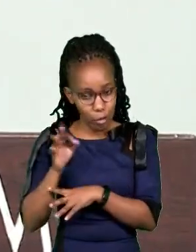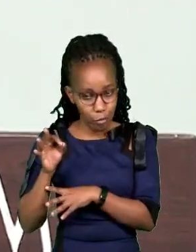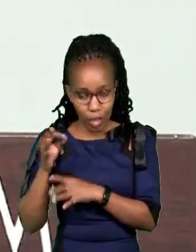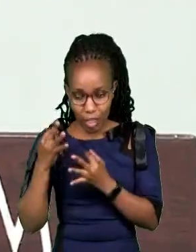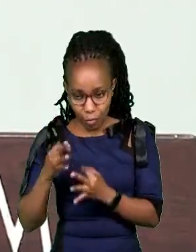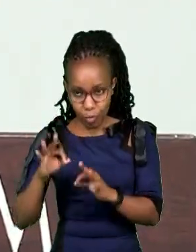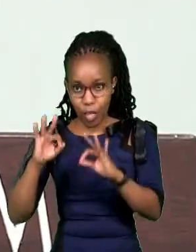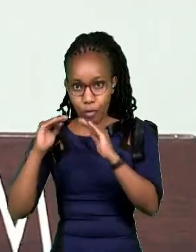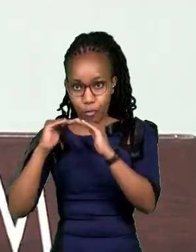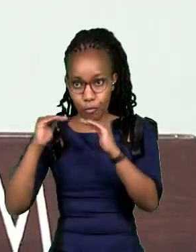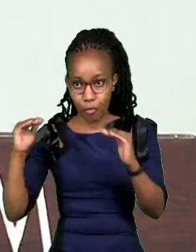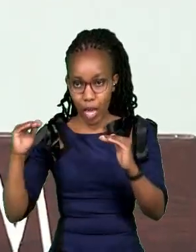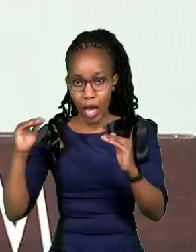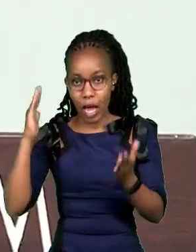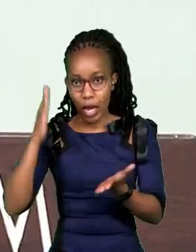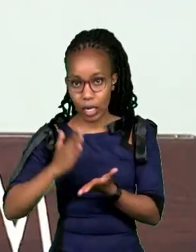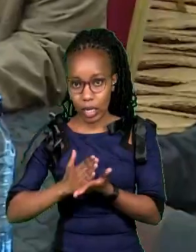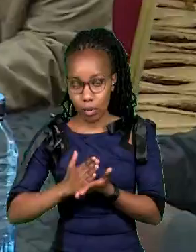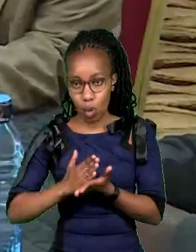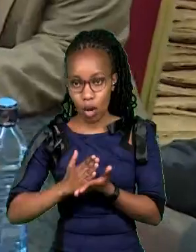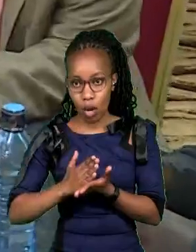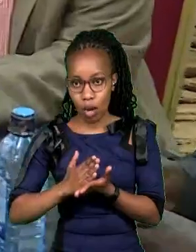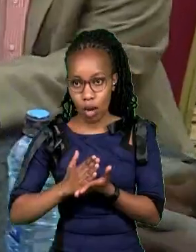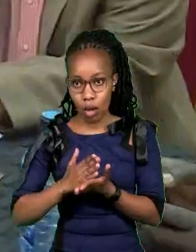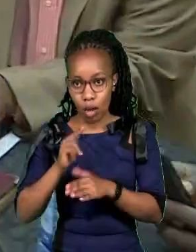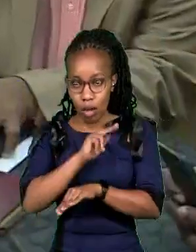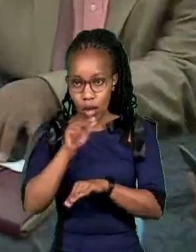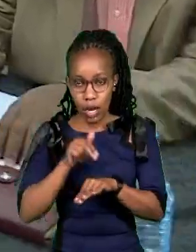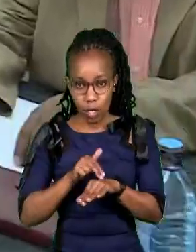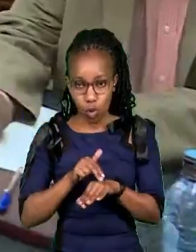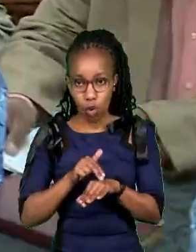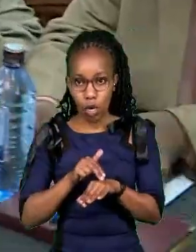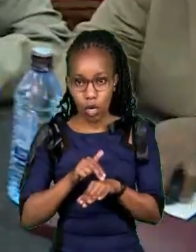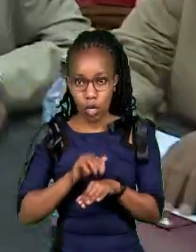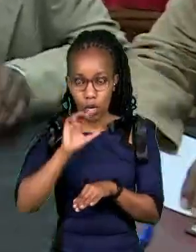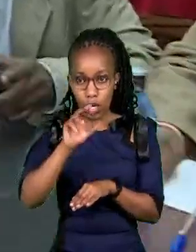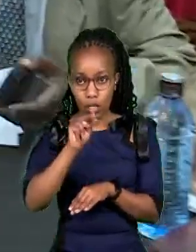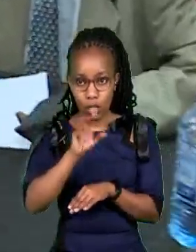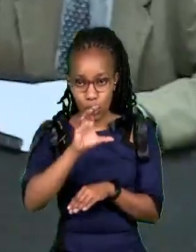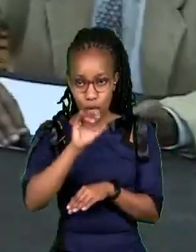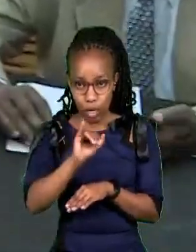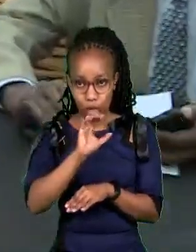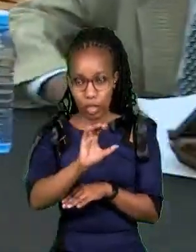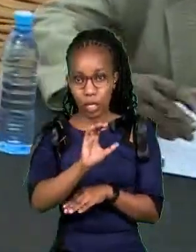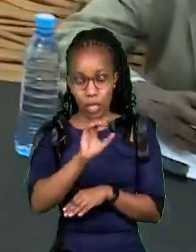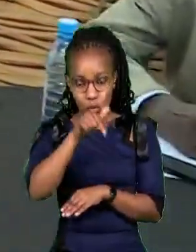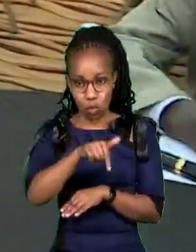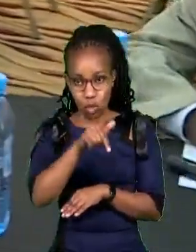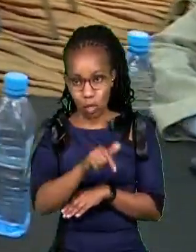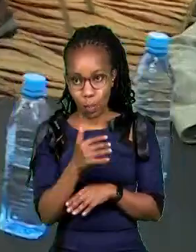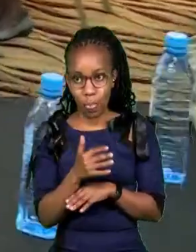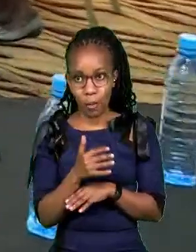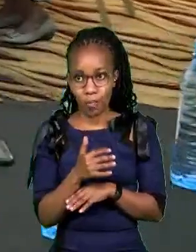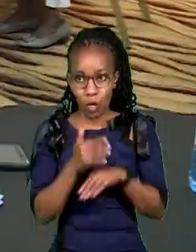free, fair and credible. The National Cohesion and Integration Commission, this time more than ever, has preached